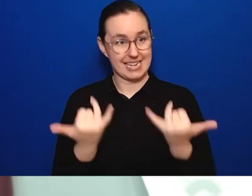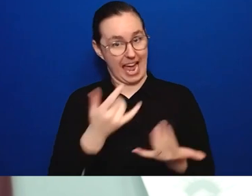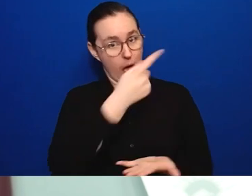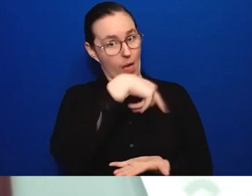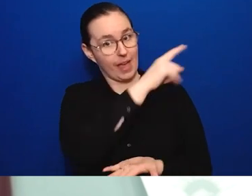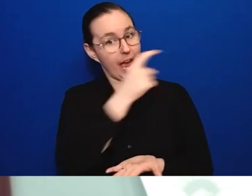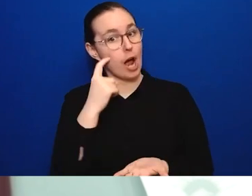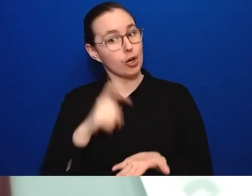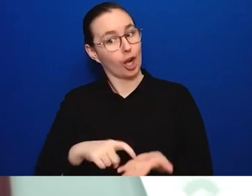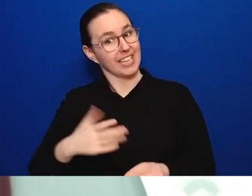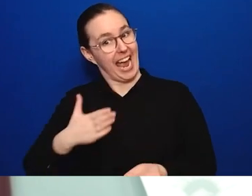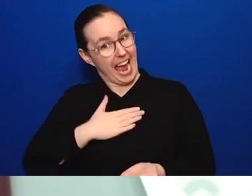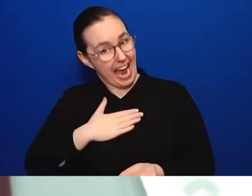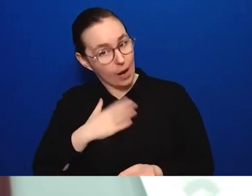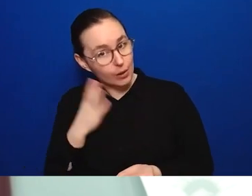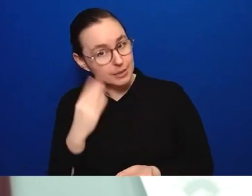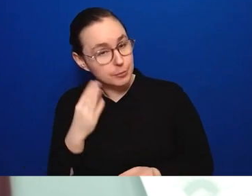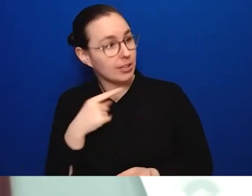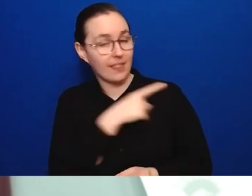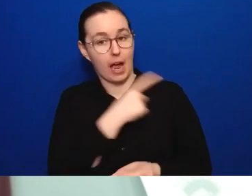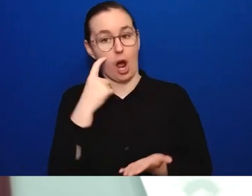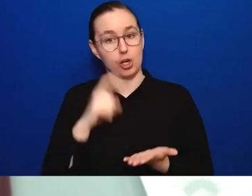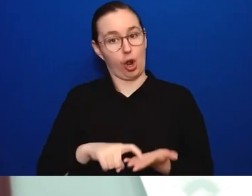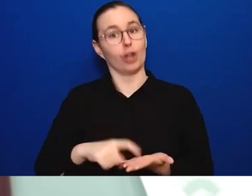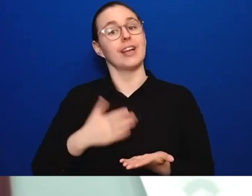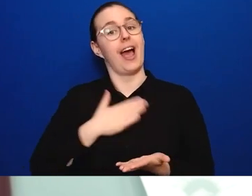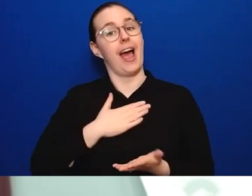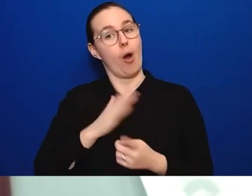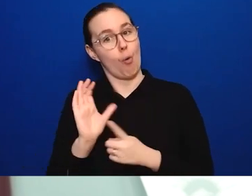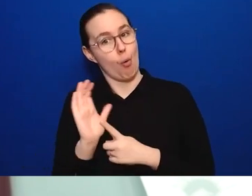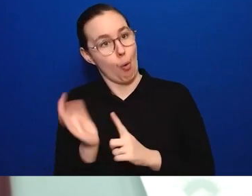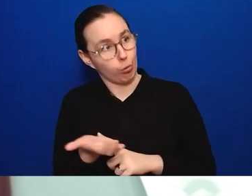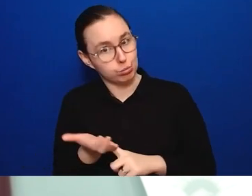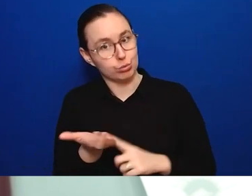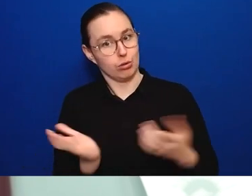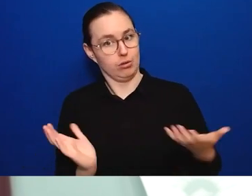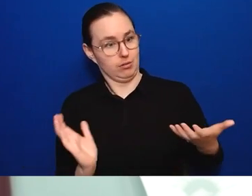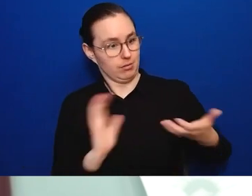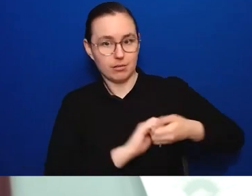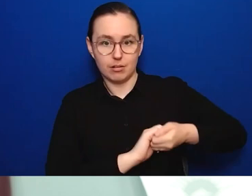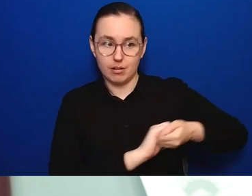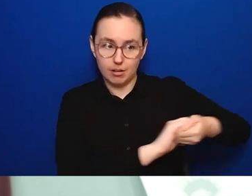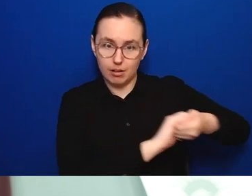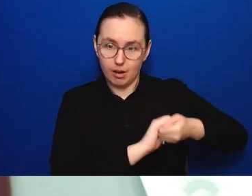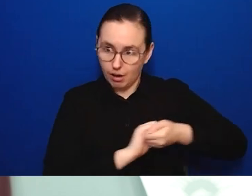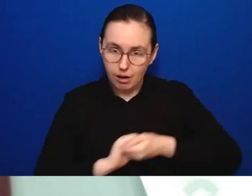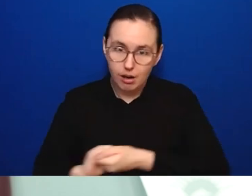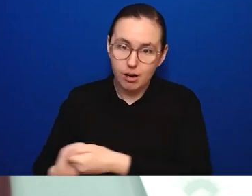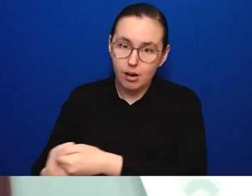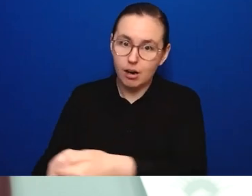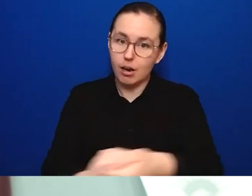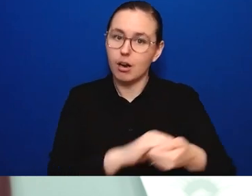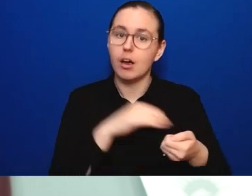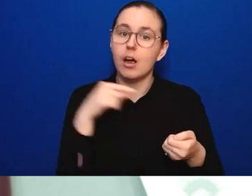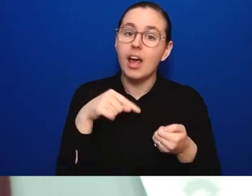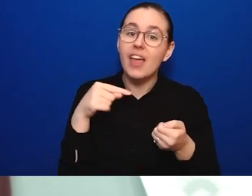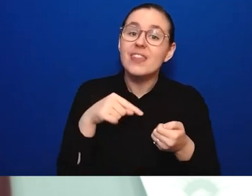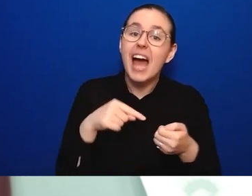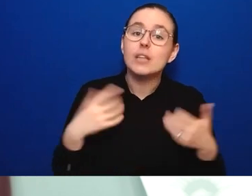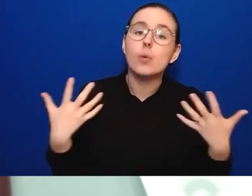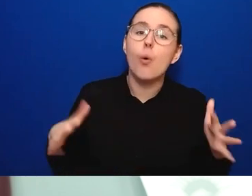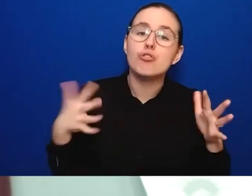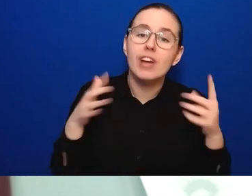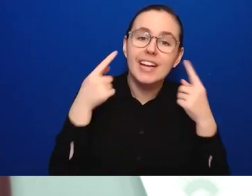our culture and working collaboratively, is a success in and of itself. This is a societal problem. It's not